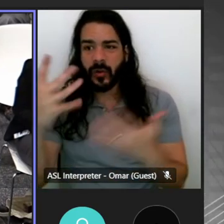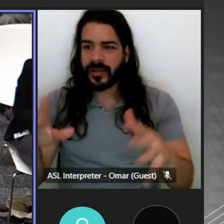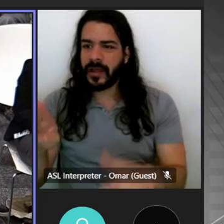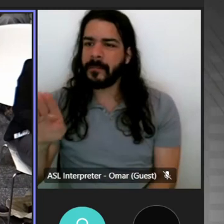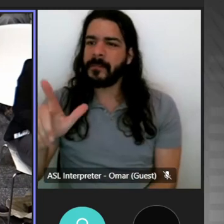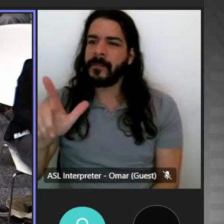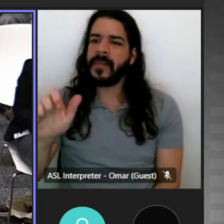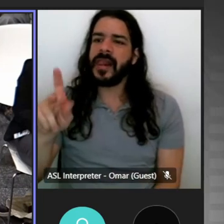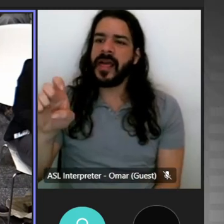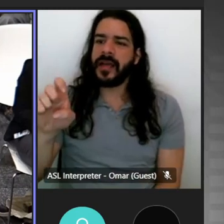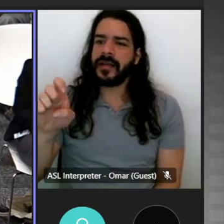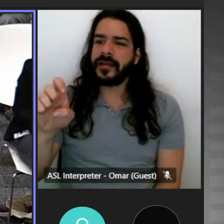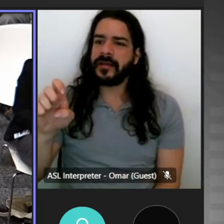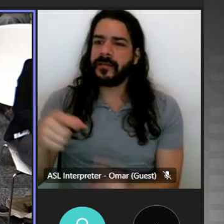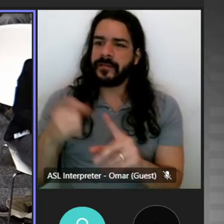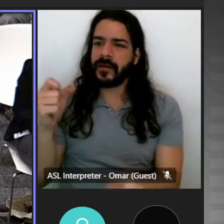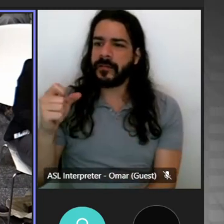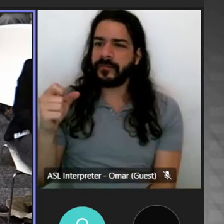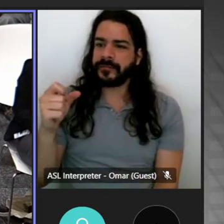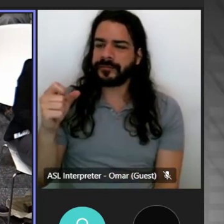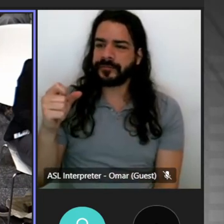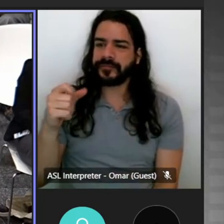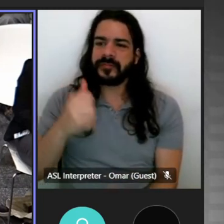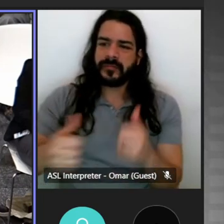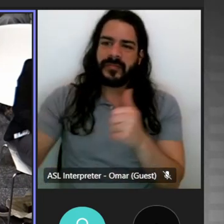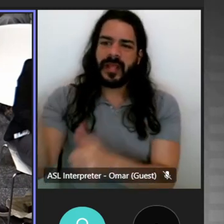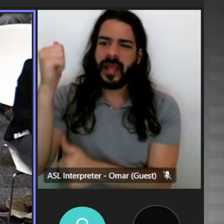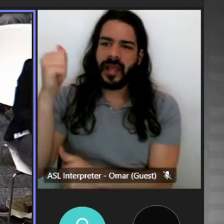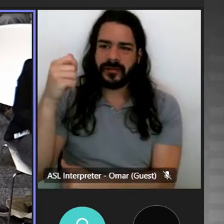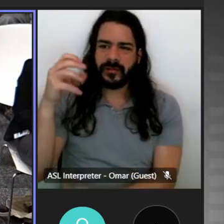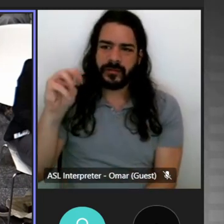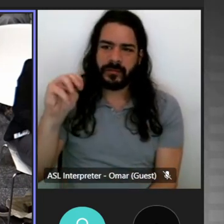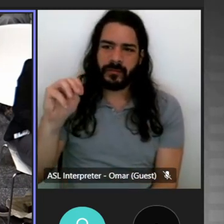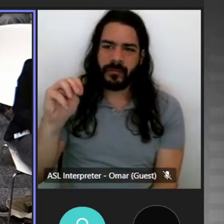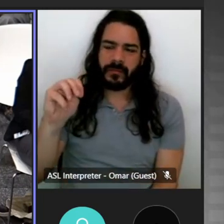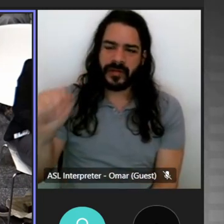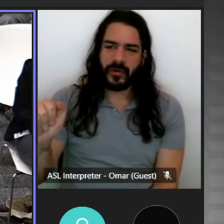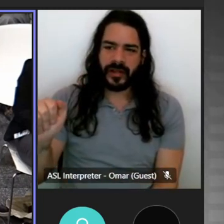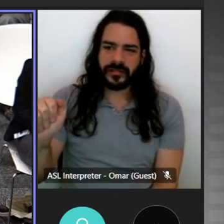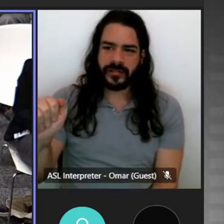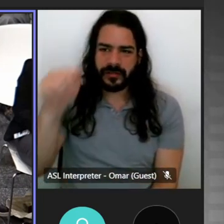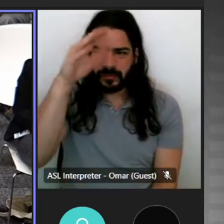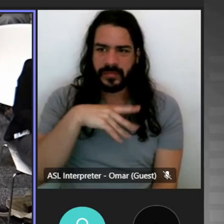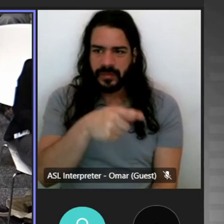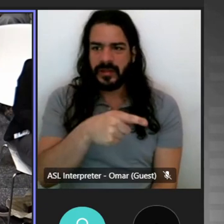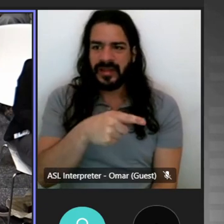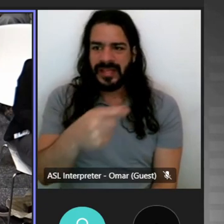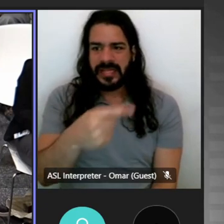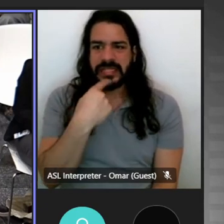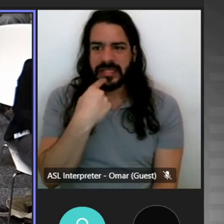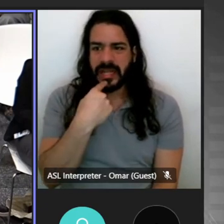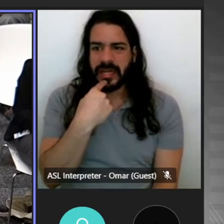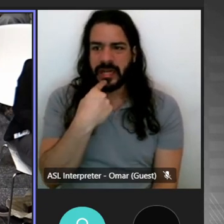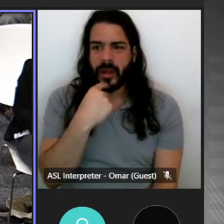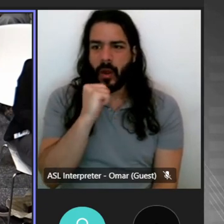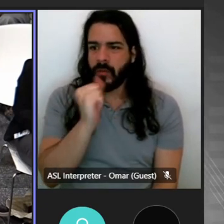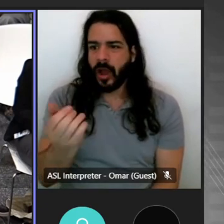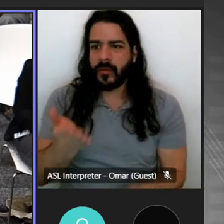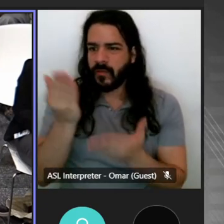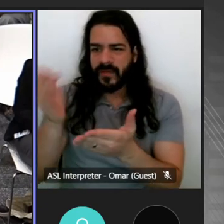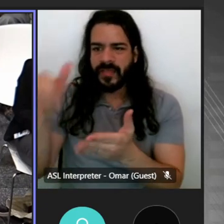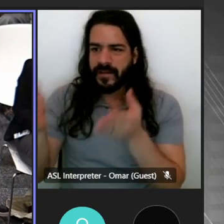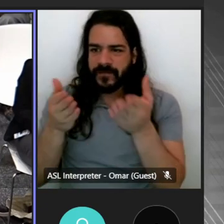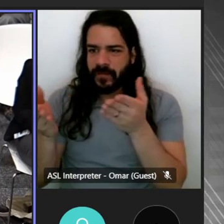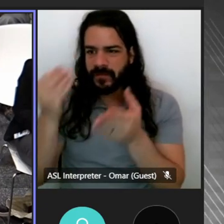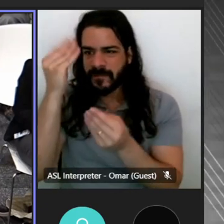those questions. I was told by Mr. Blake at Wmata, who is head honcho of Metro Access and Access Services,